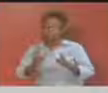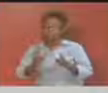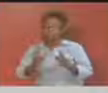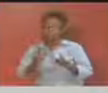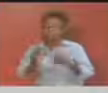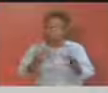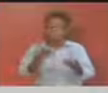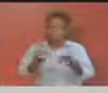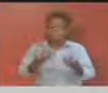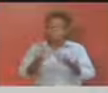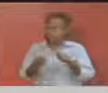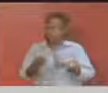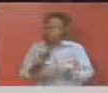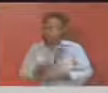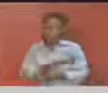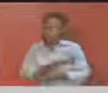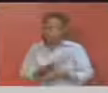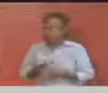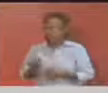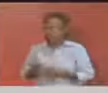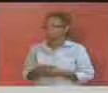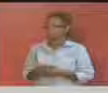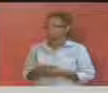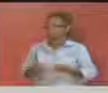similar concerns were raised locally?